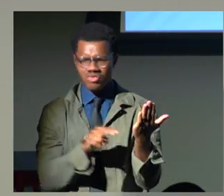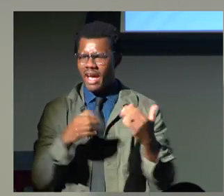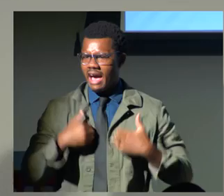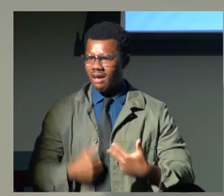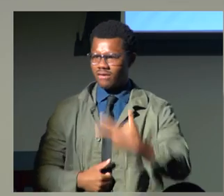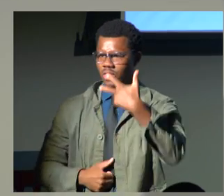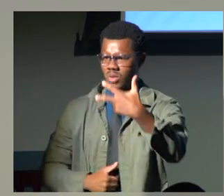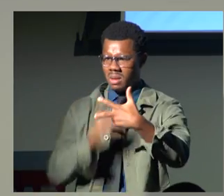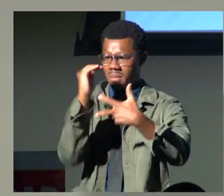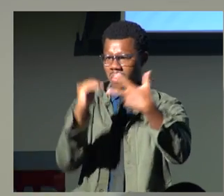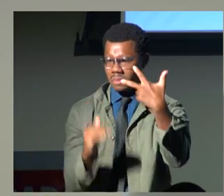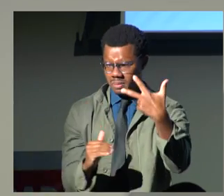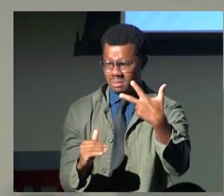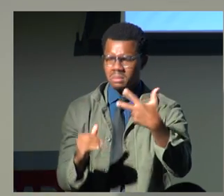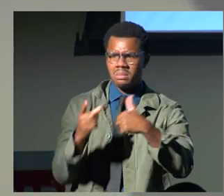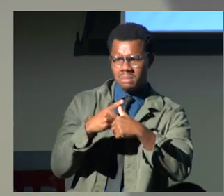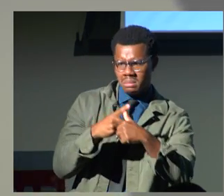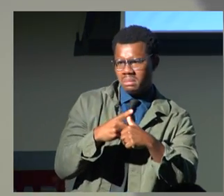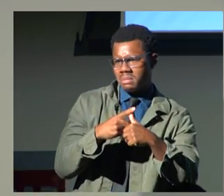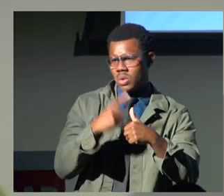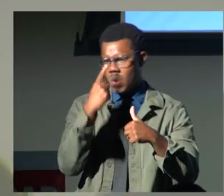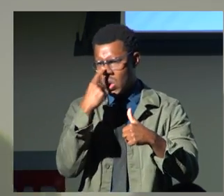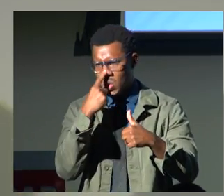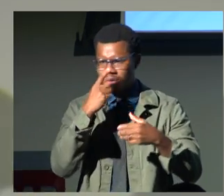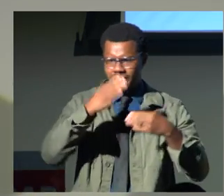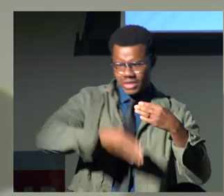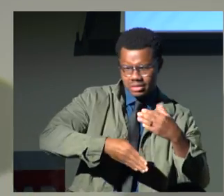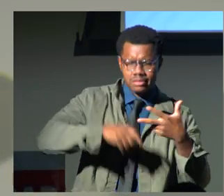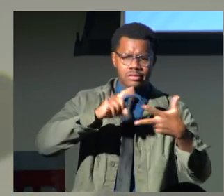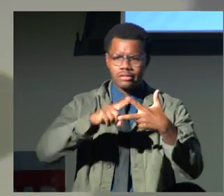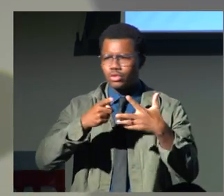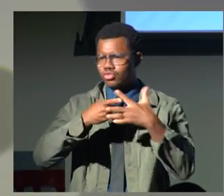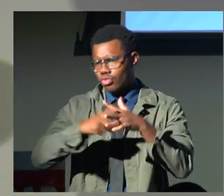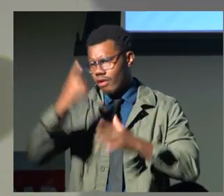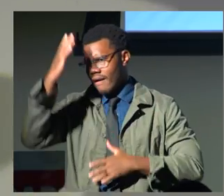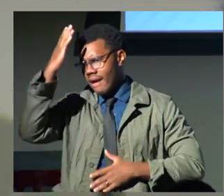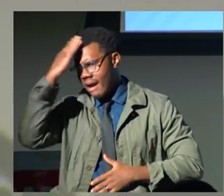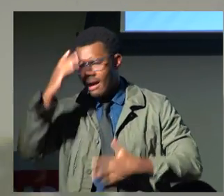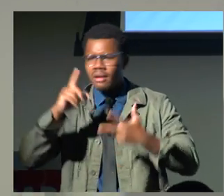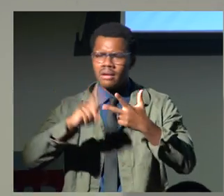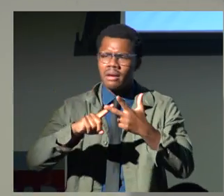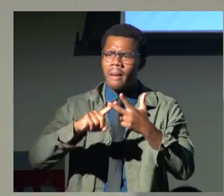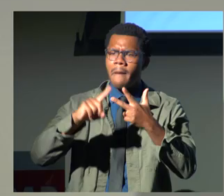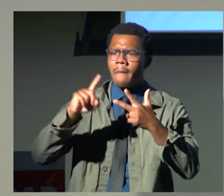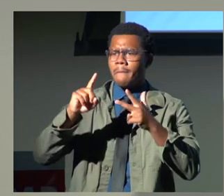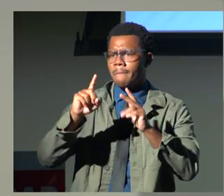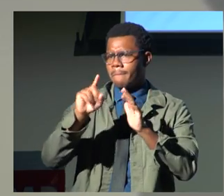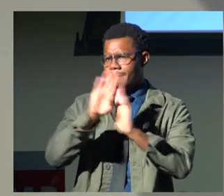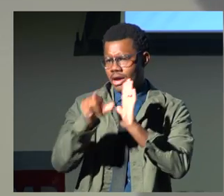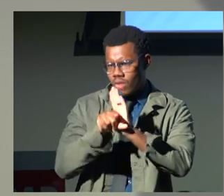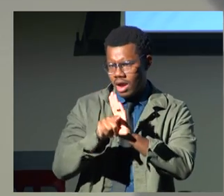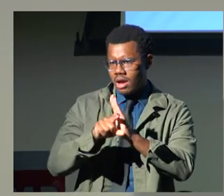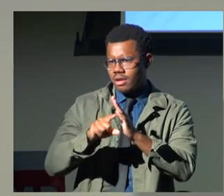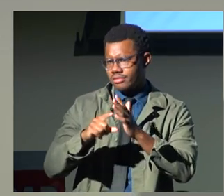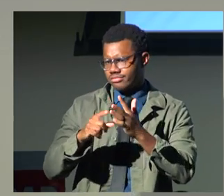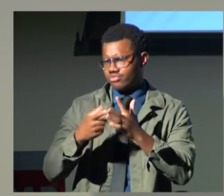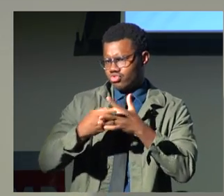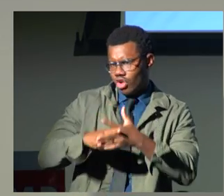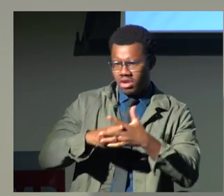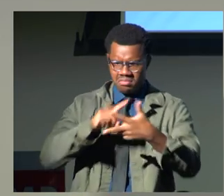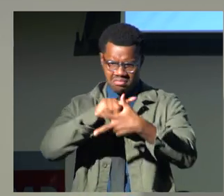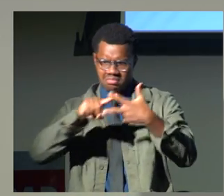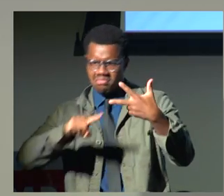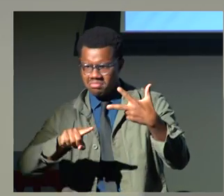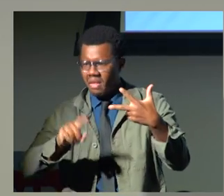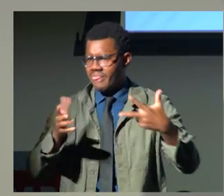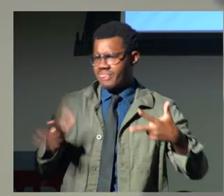1, complete nose, 2, start hat, 3, start background. And that's it. That's what I do for the day. Now, if I get